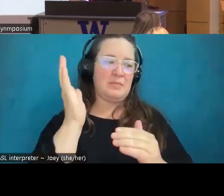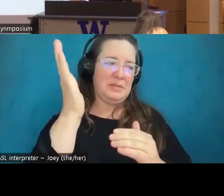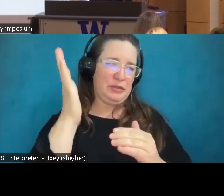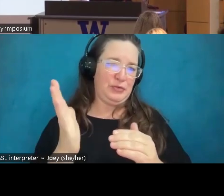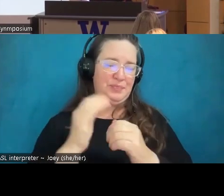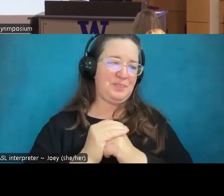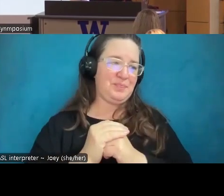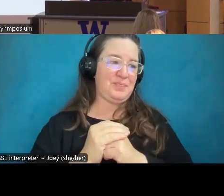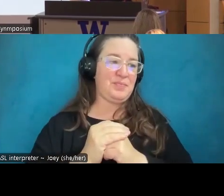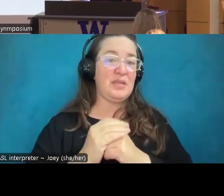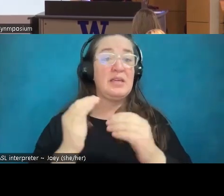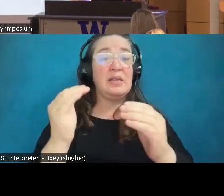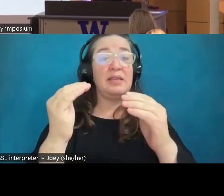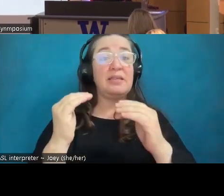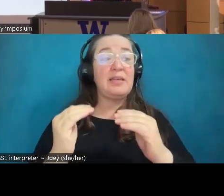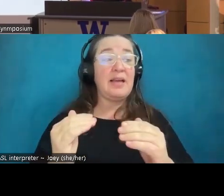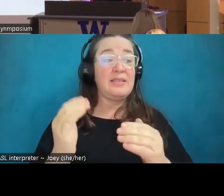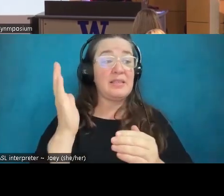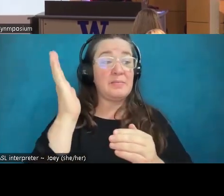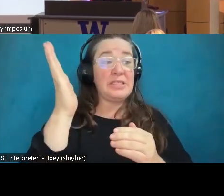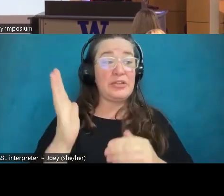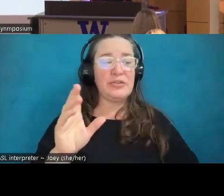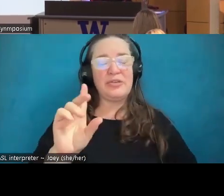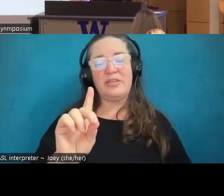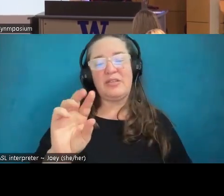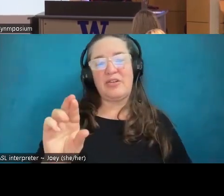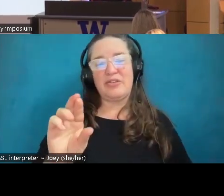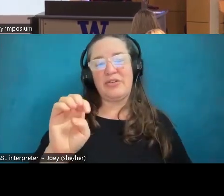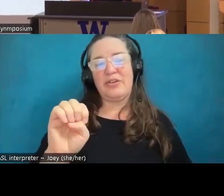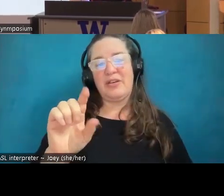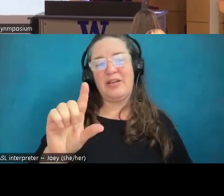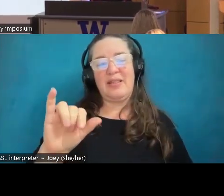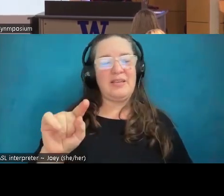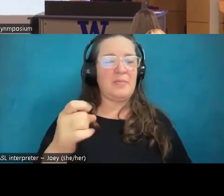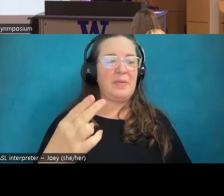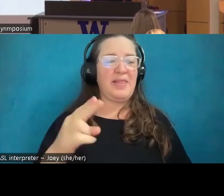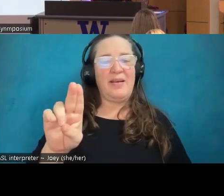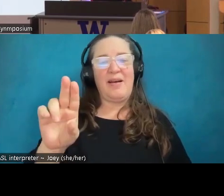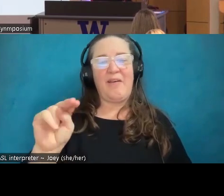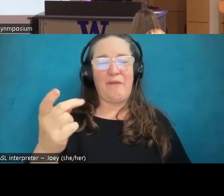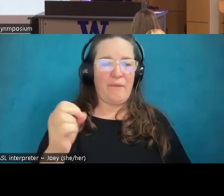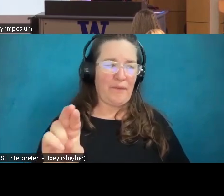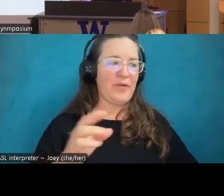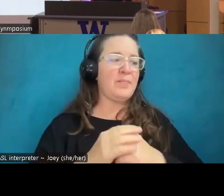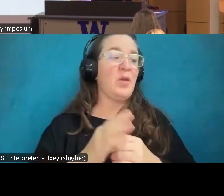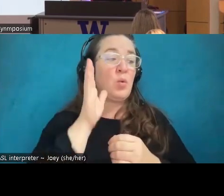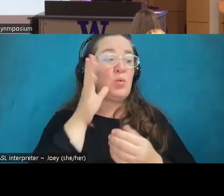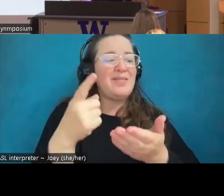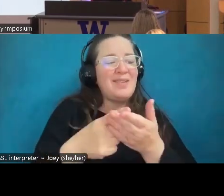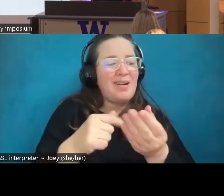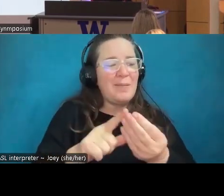So our next guest speaker is Dr. Elizabeth Unger, who will speak to us about